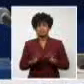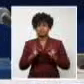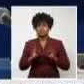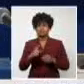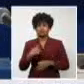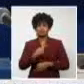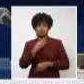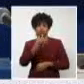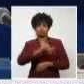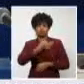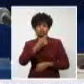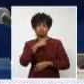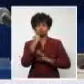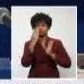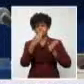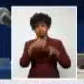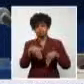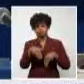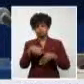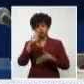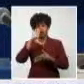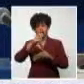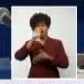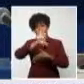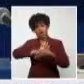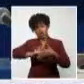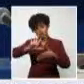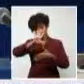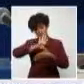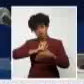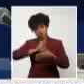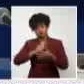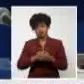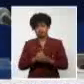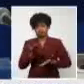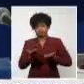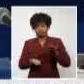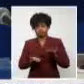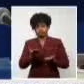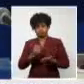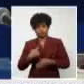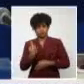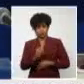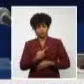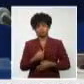And I always make reference to the lethality of the region of the Americas.